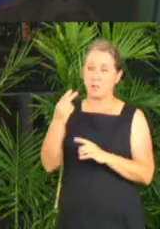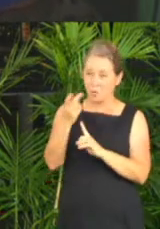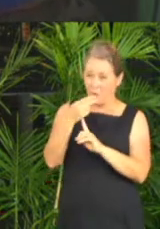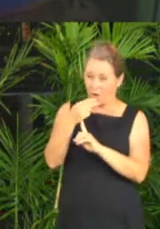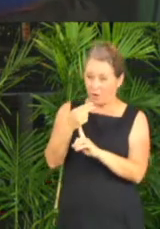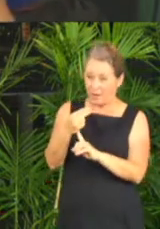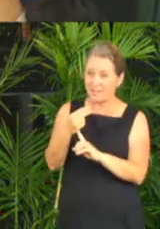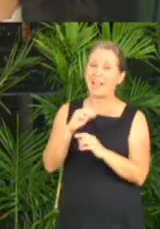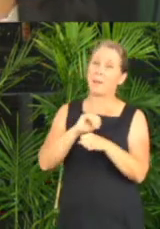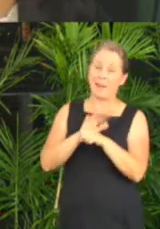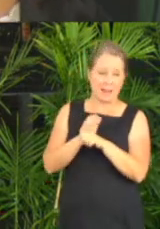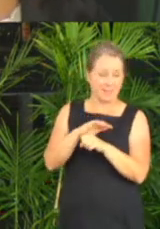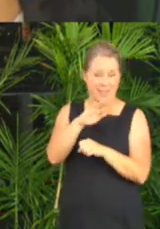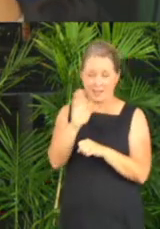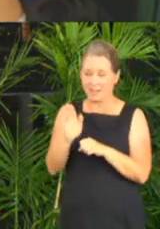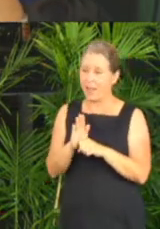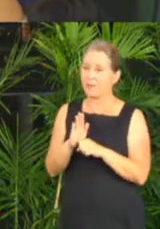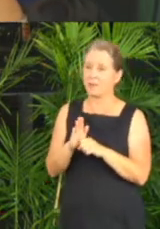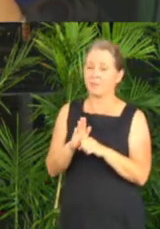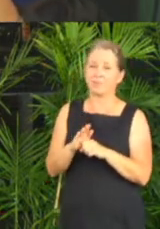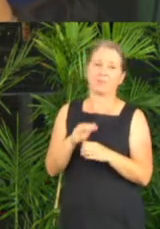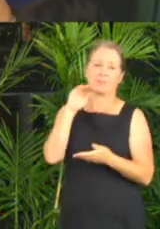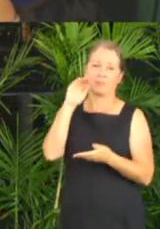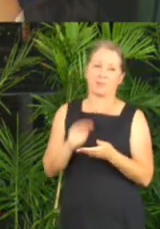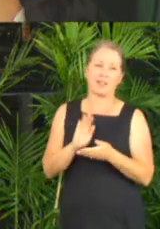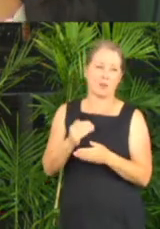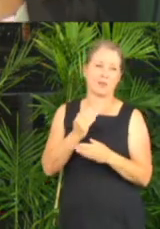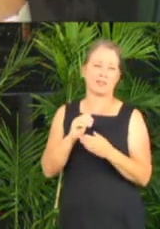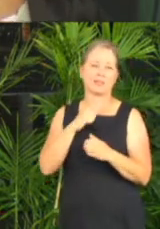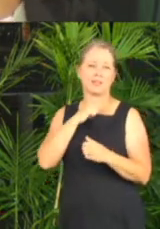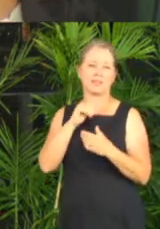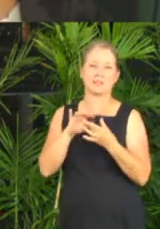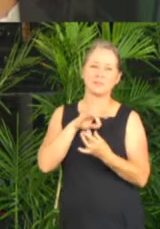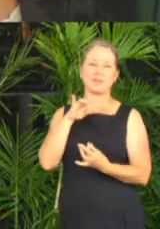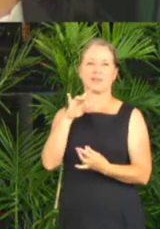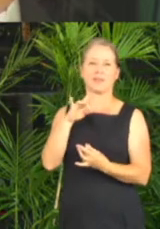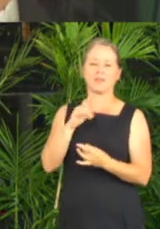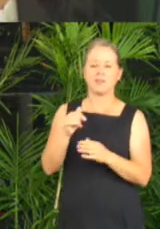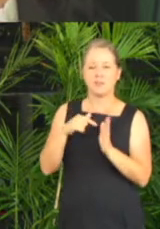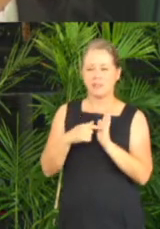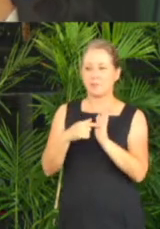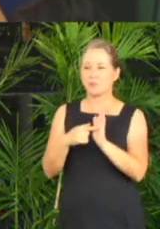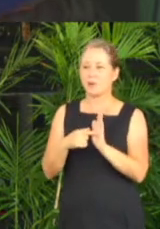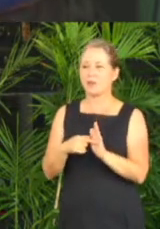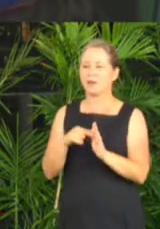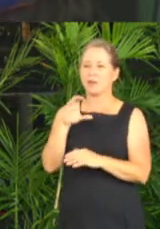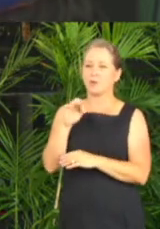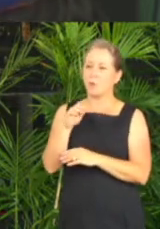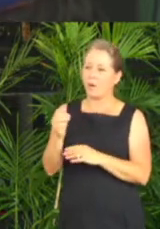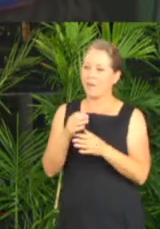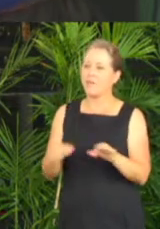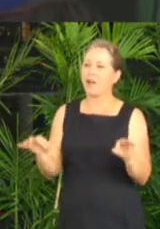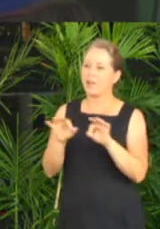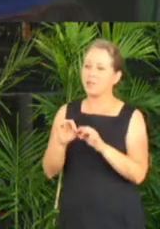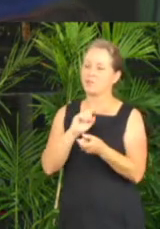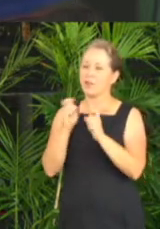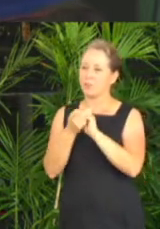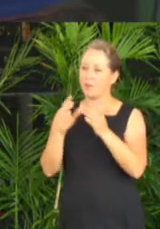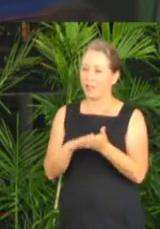and a pandemic could never dampen your spirit. You demonstrated our core values of transformative